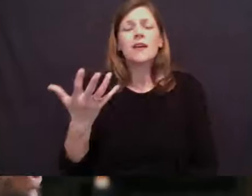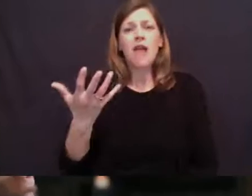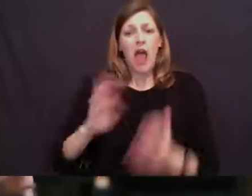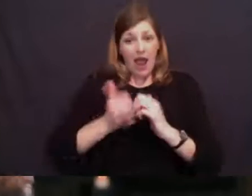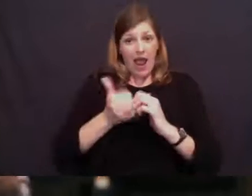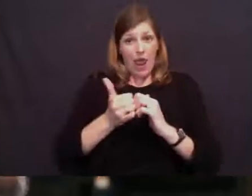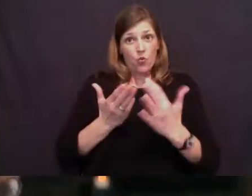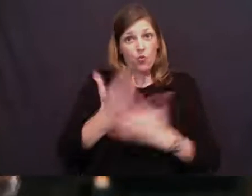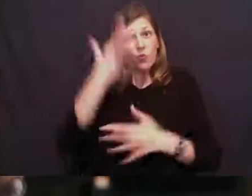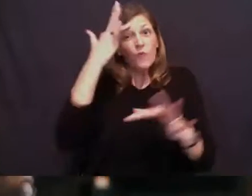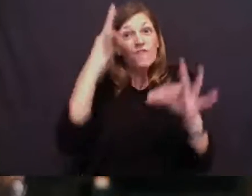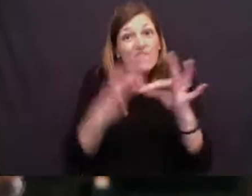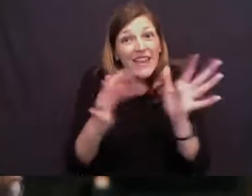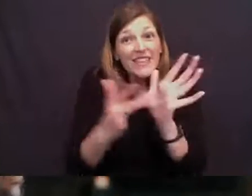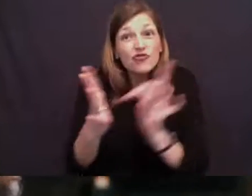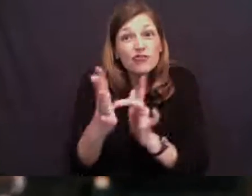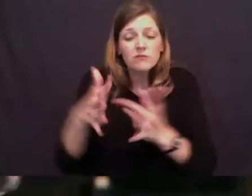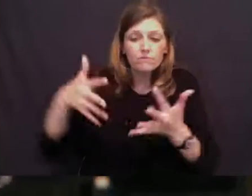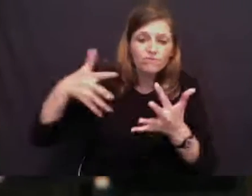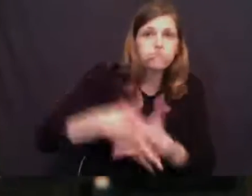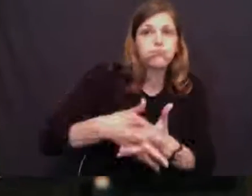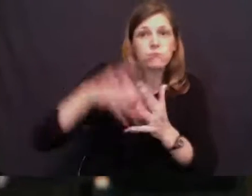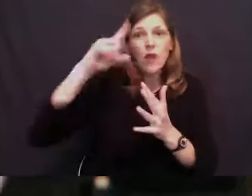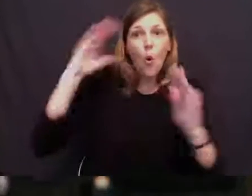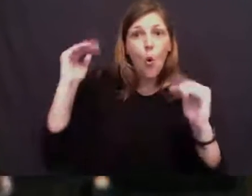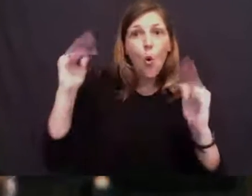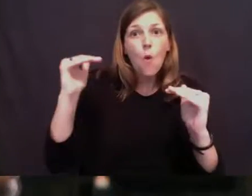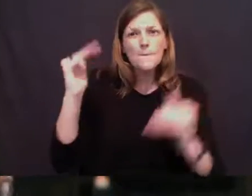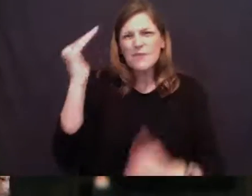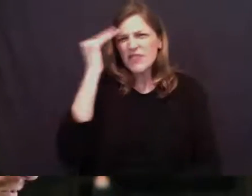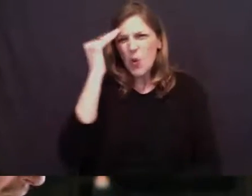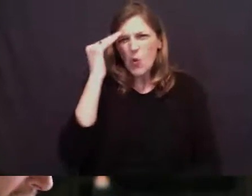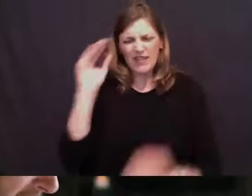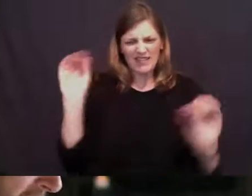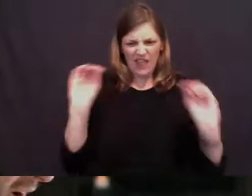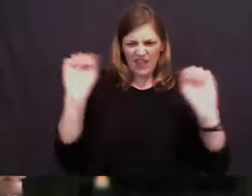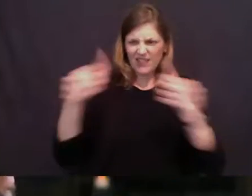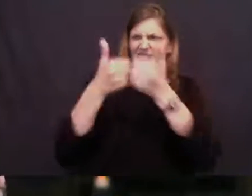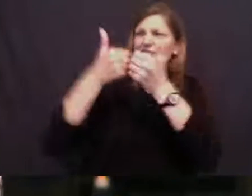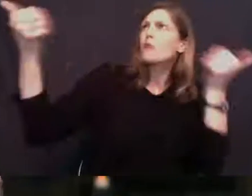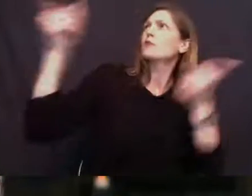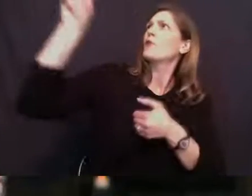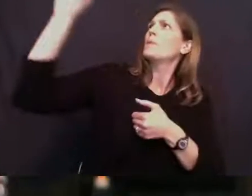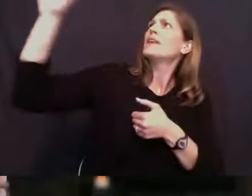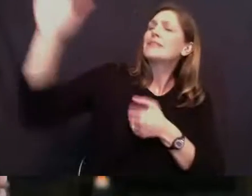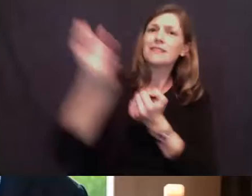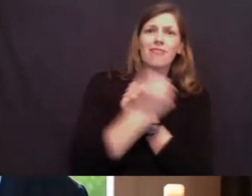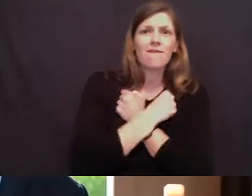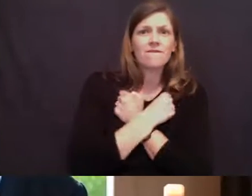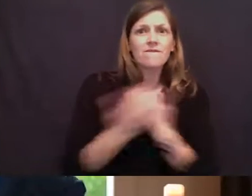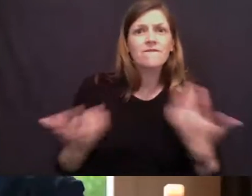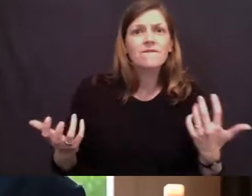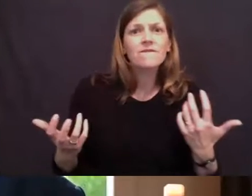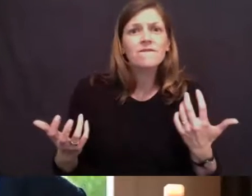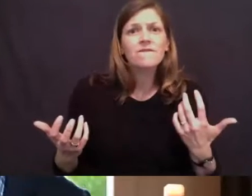in Jesus, and we can be rooted in hope, knowing that there is no grave that could ever separate us from the love of Christ.